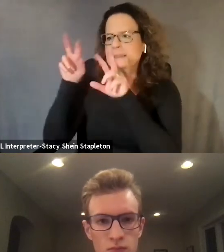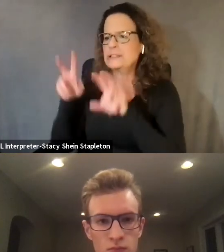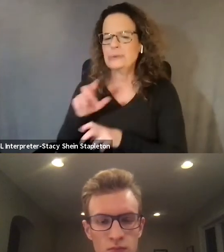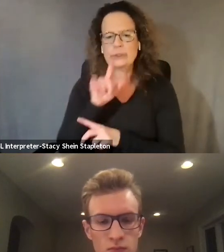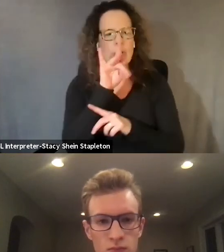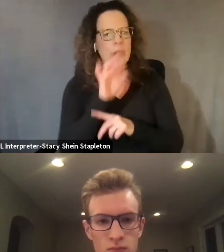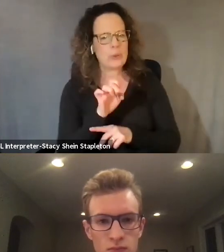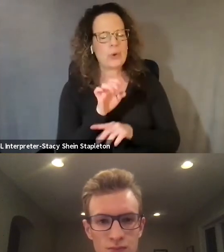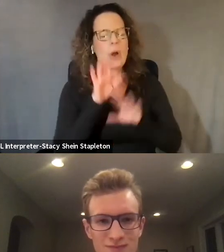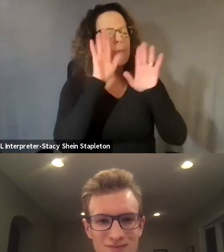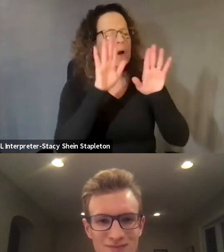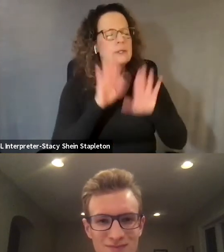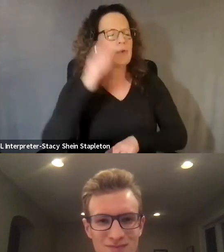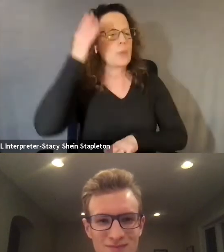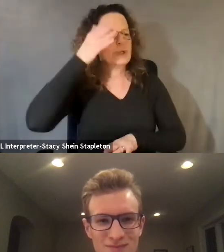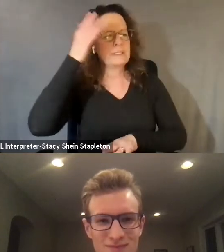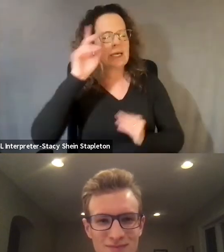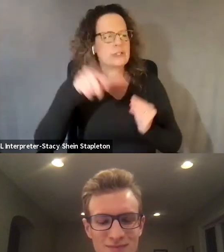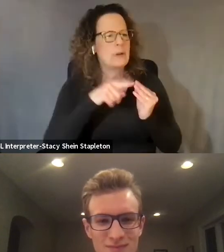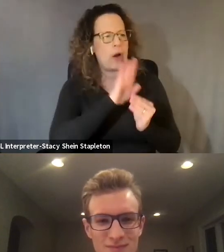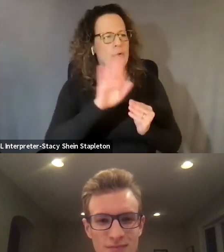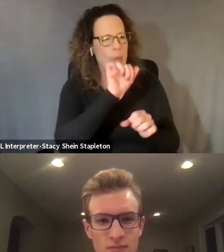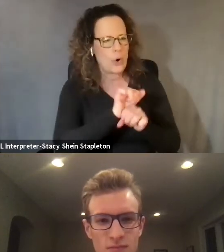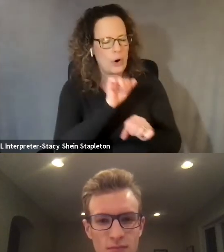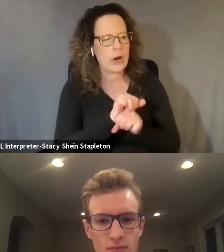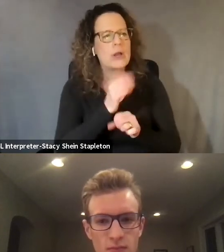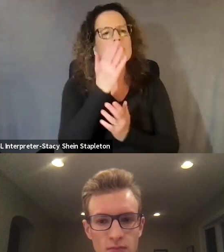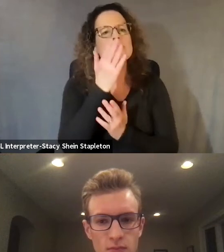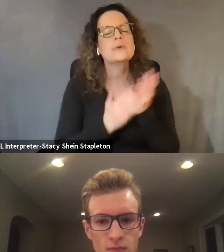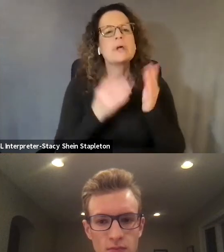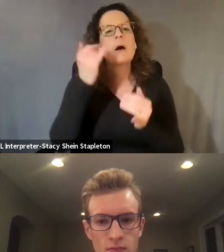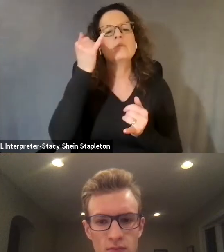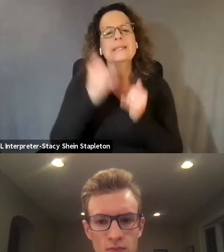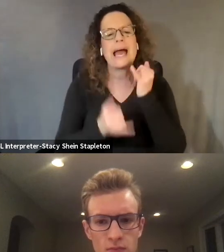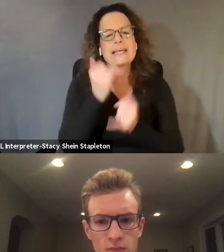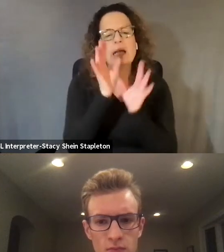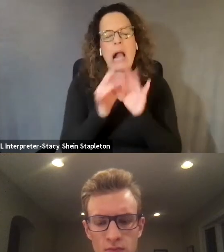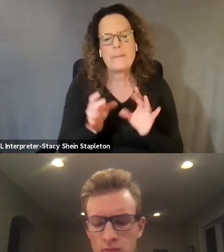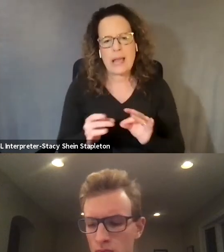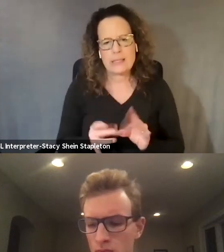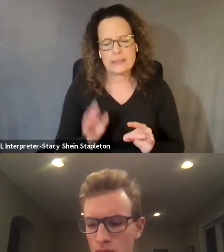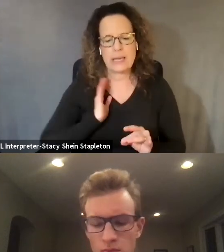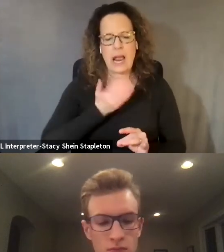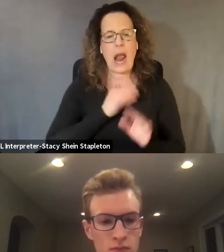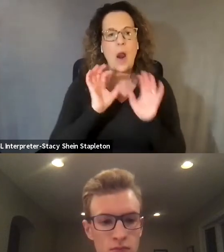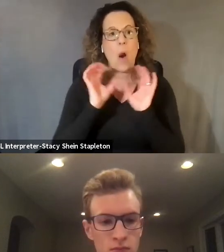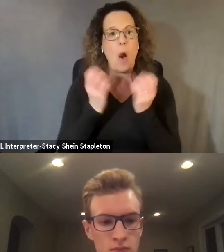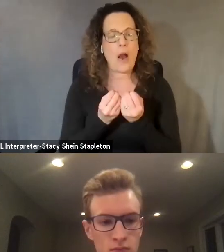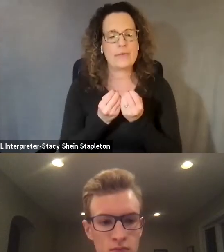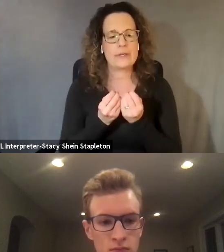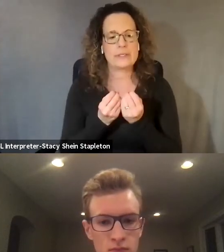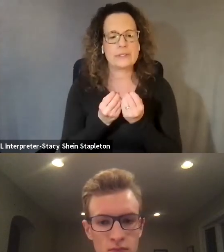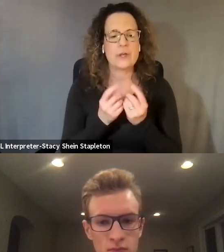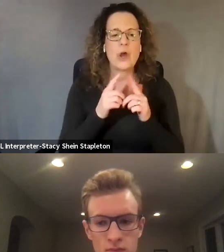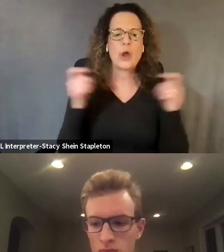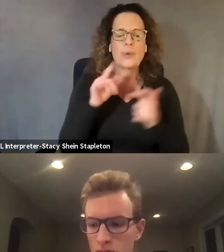did just an amazing job. So just a couple of wrap up things really quickly. Our office, the Great Lakes